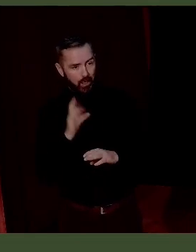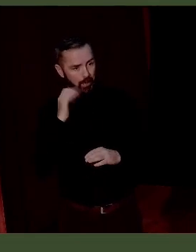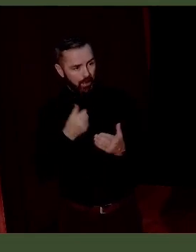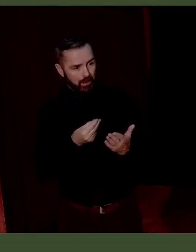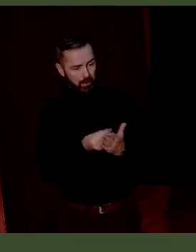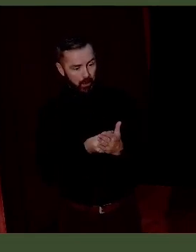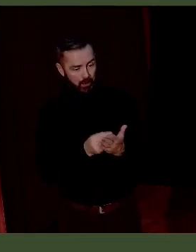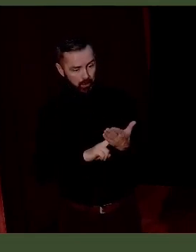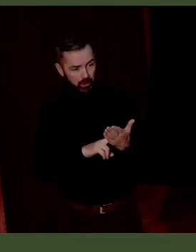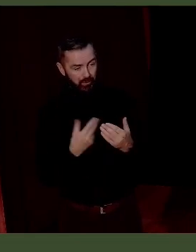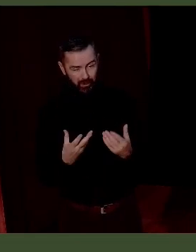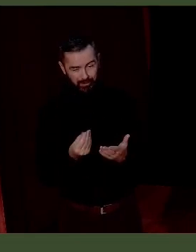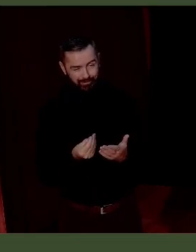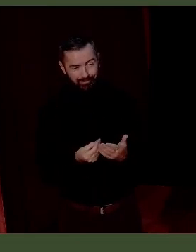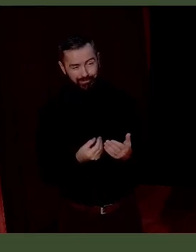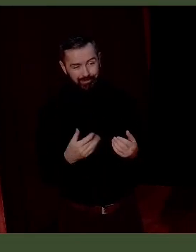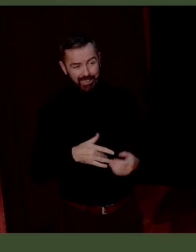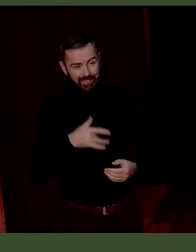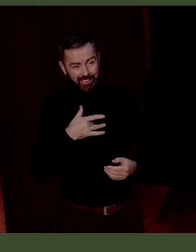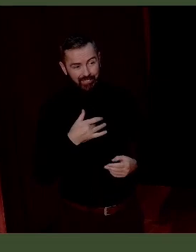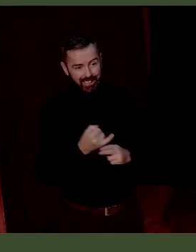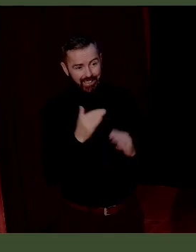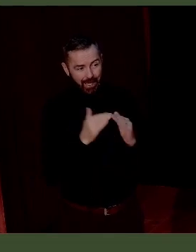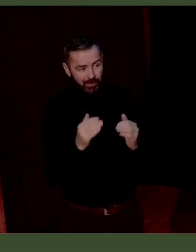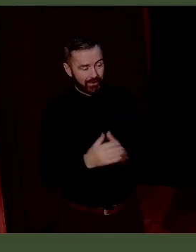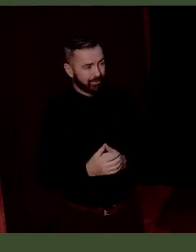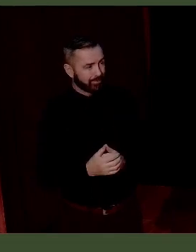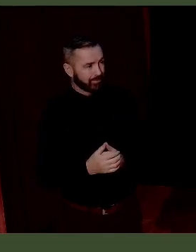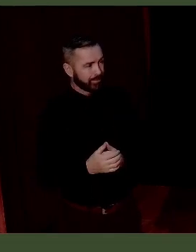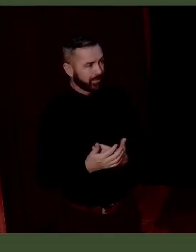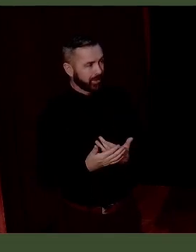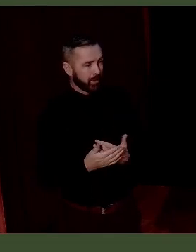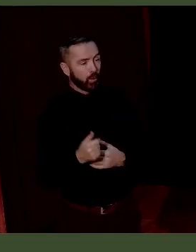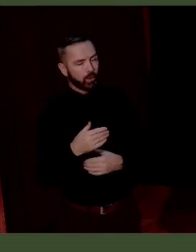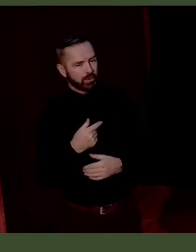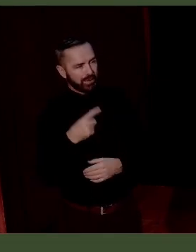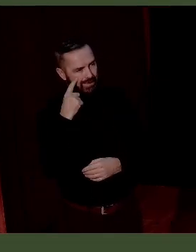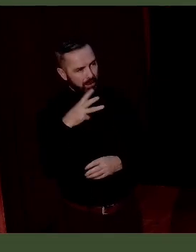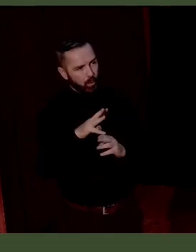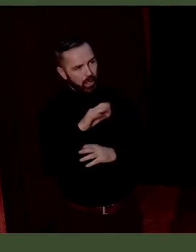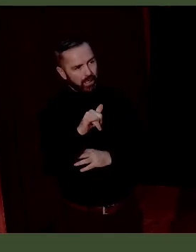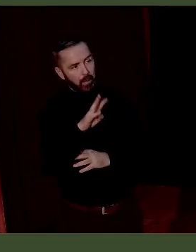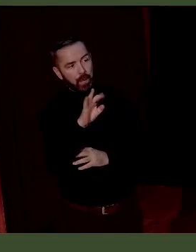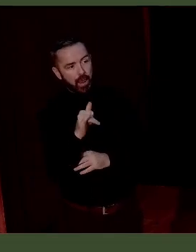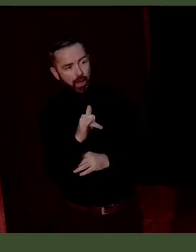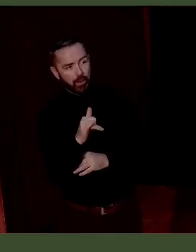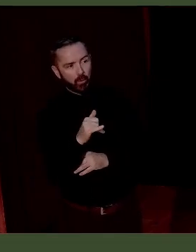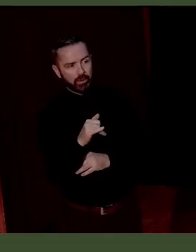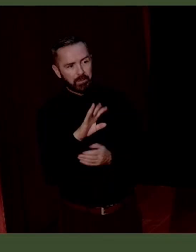in some cash to the place. So it's easy to understand why Blythe was vilified even by members of Commonweal.